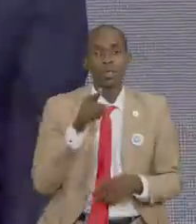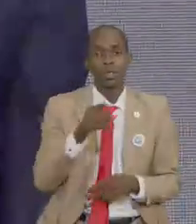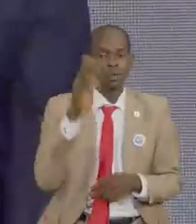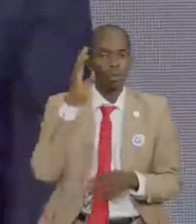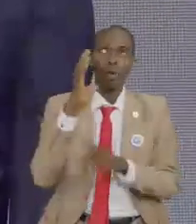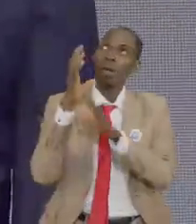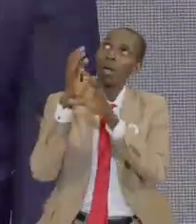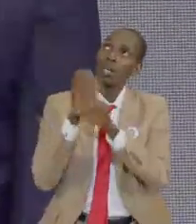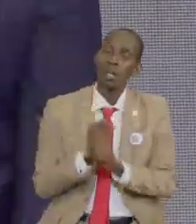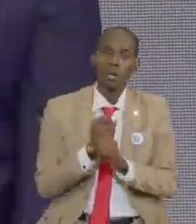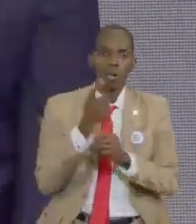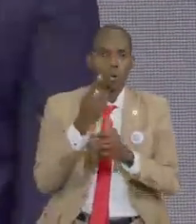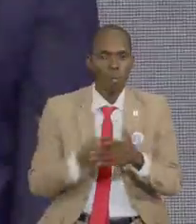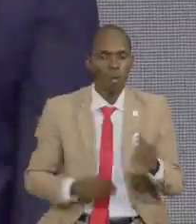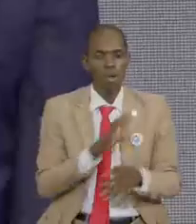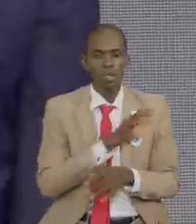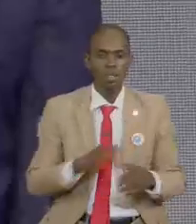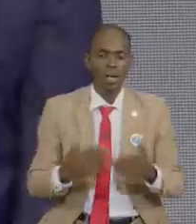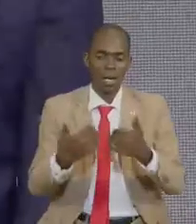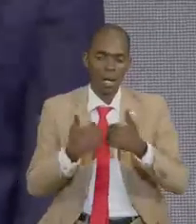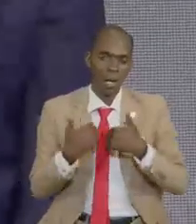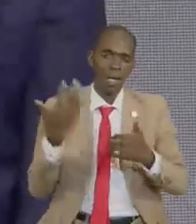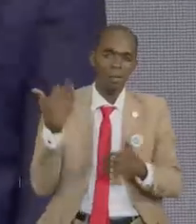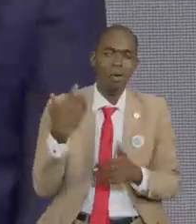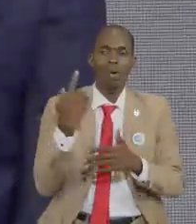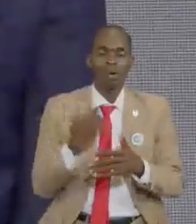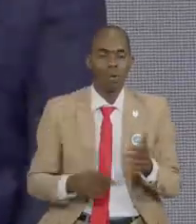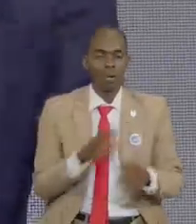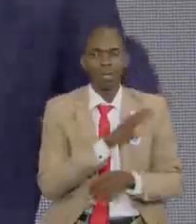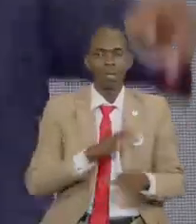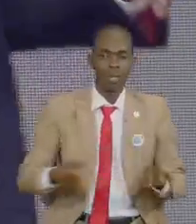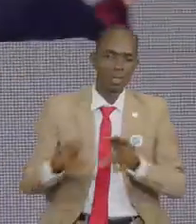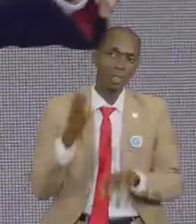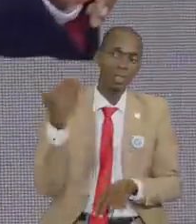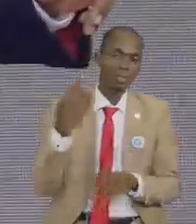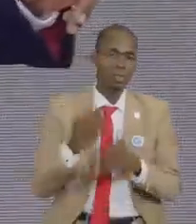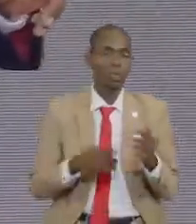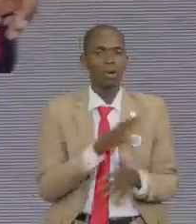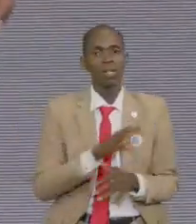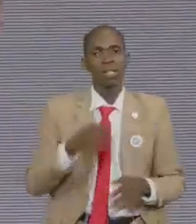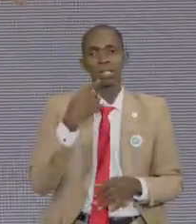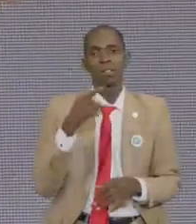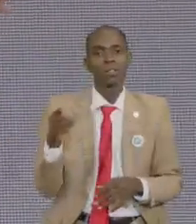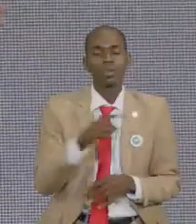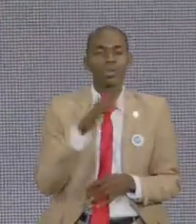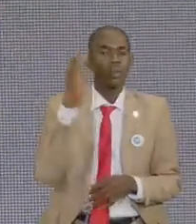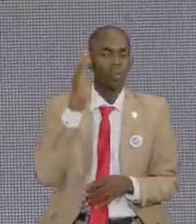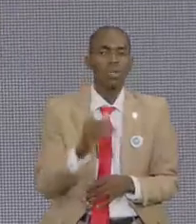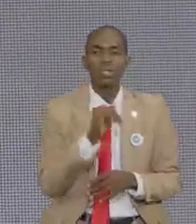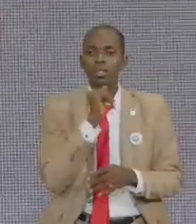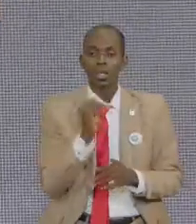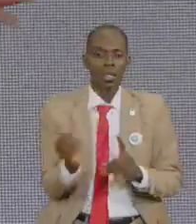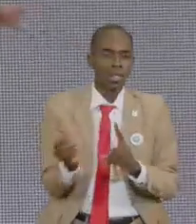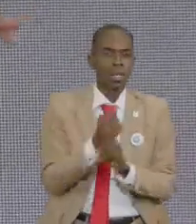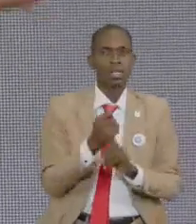what Christ got, what Christ did, what Christ said. You will not catch the